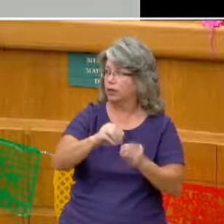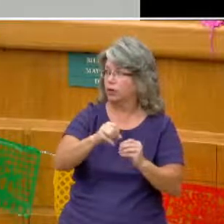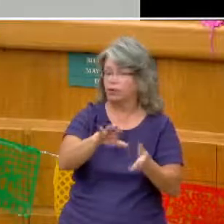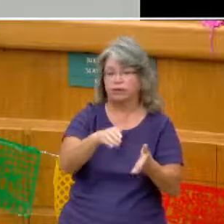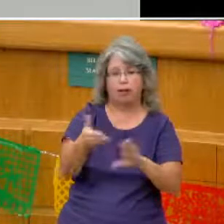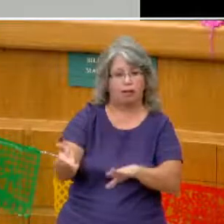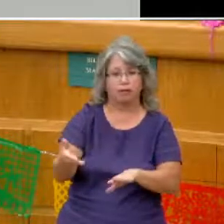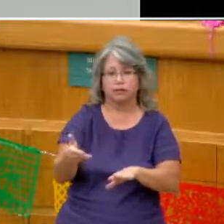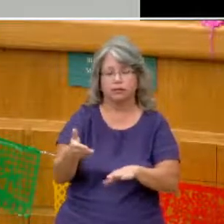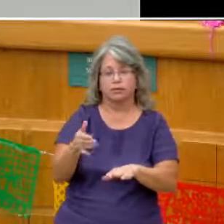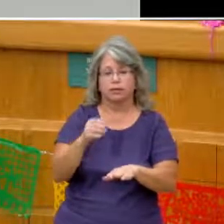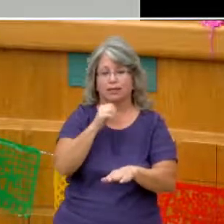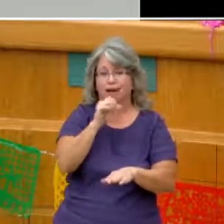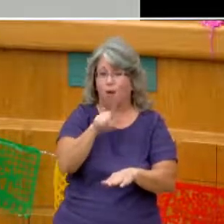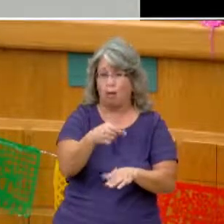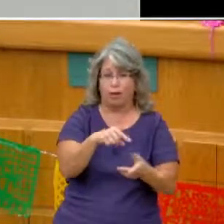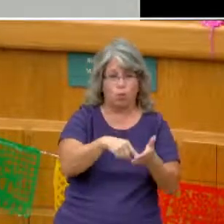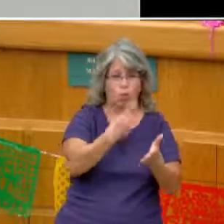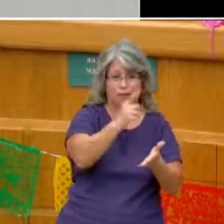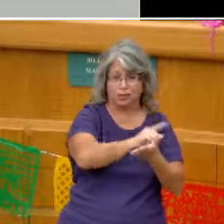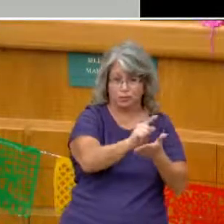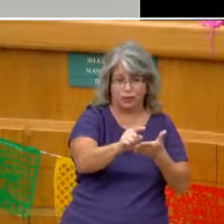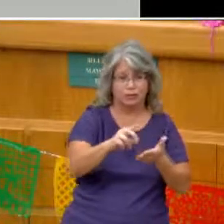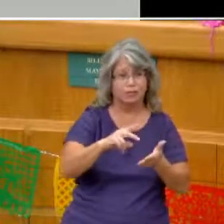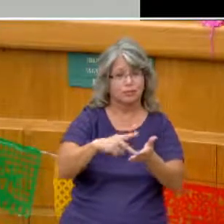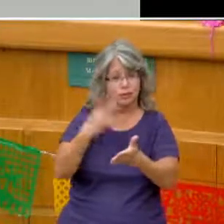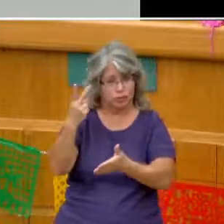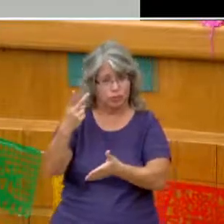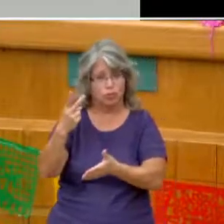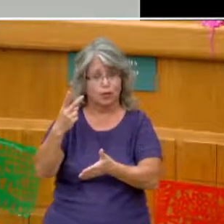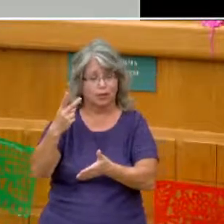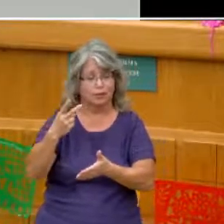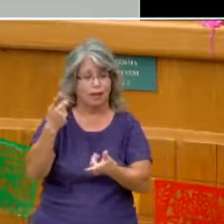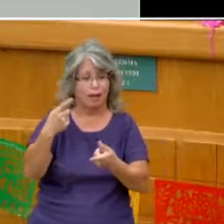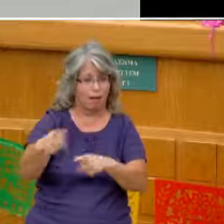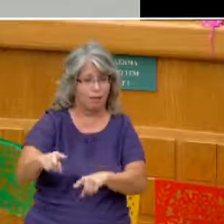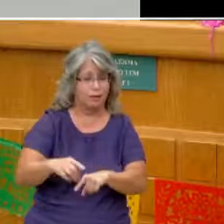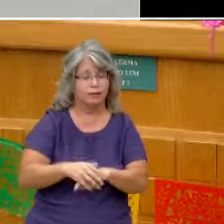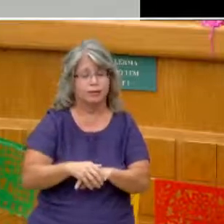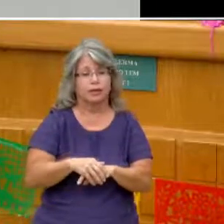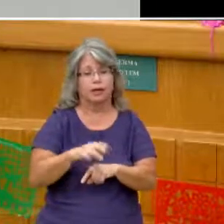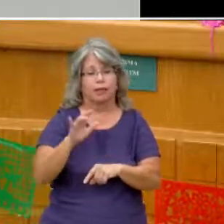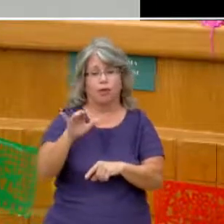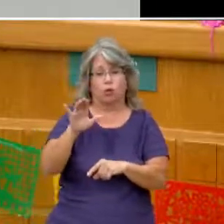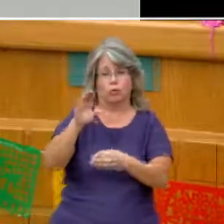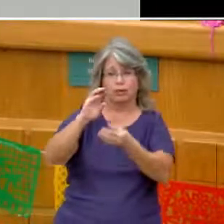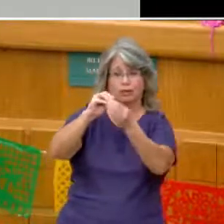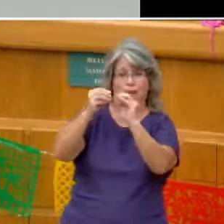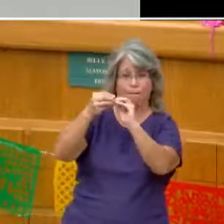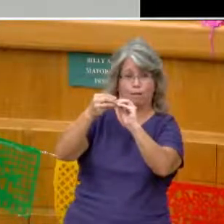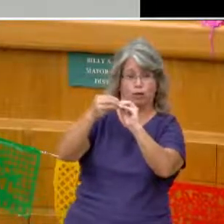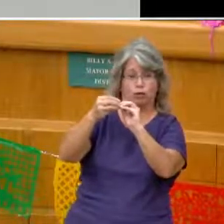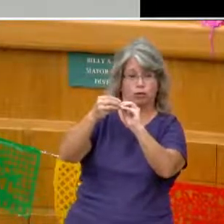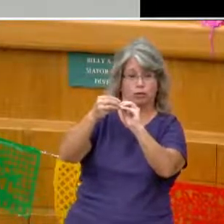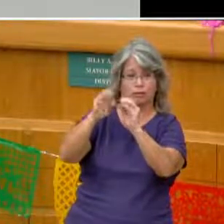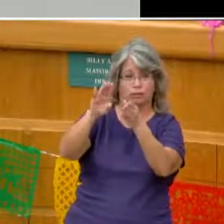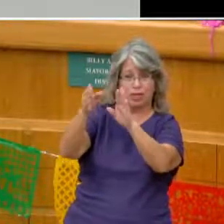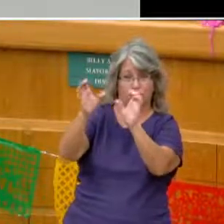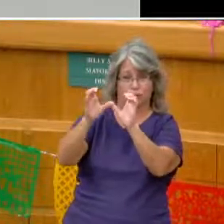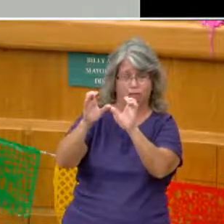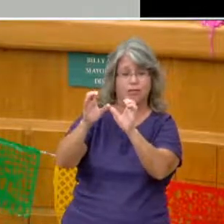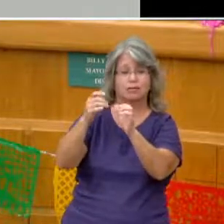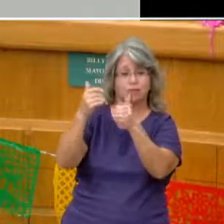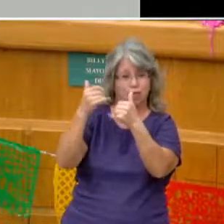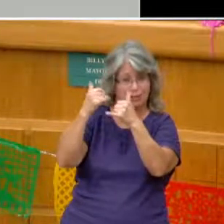to reiterate that these values could still increase because the cases are still being counted. It looks like there's a bad fit between